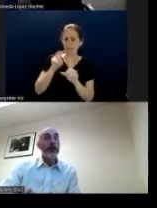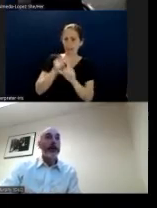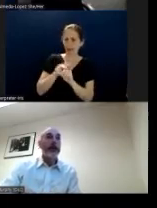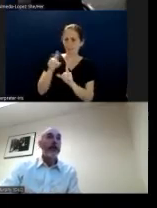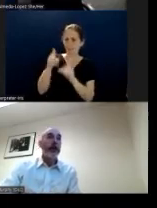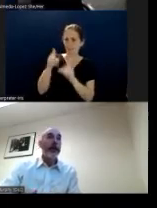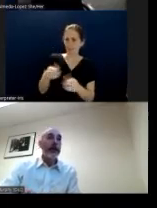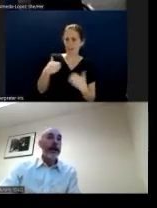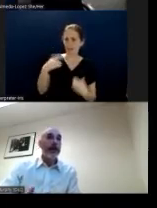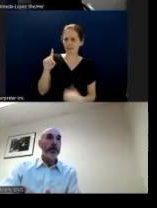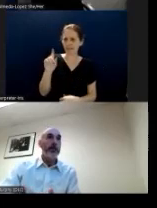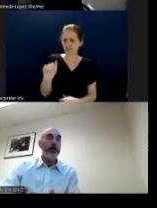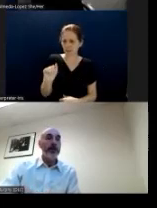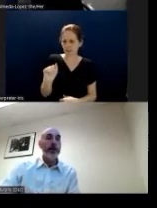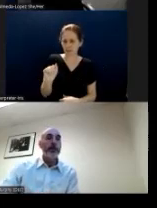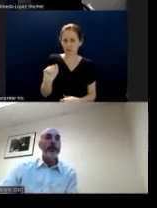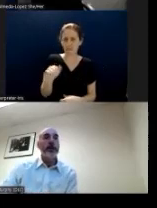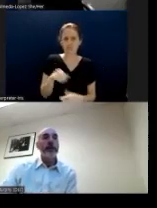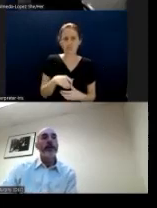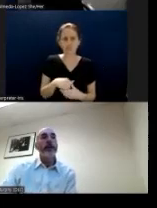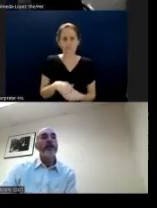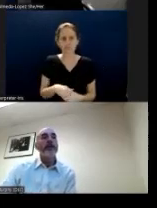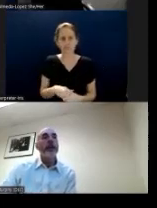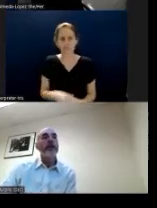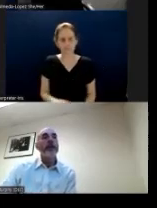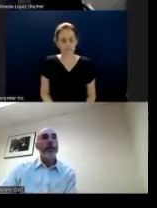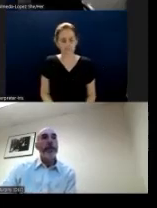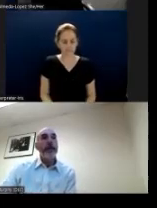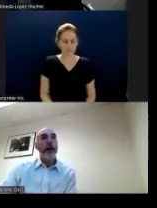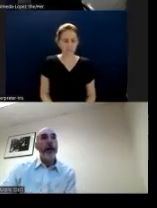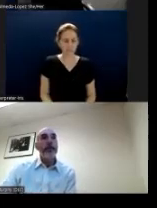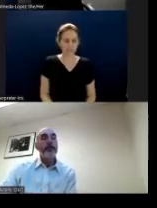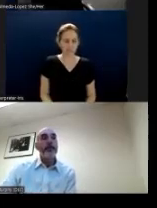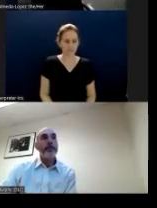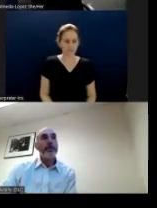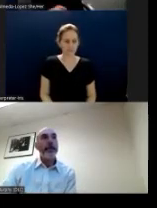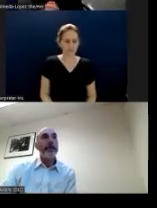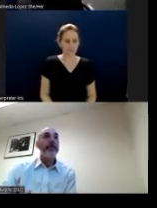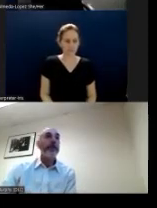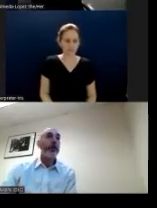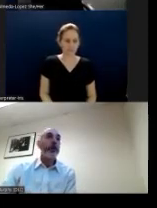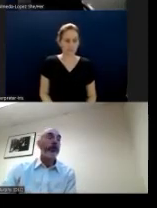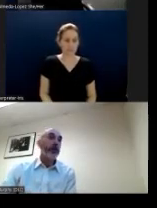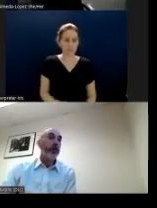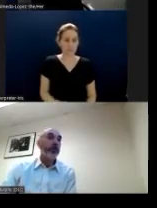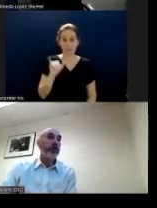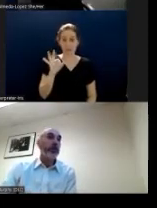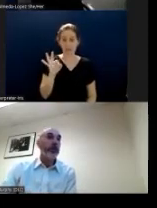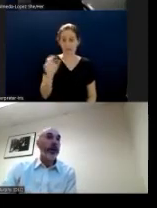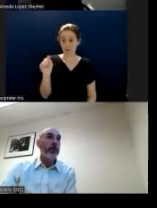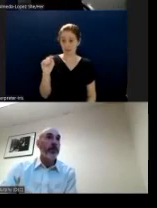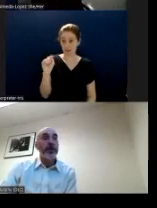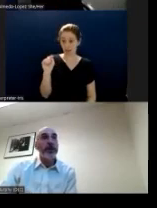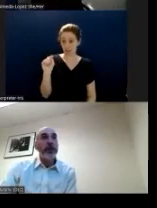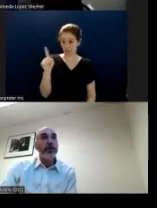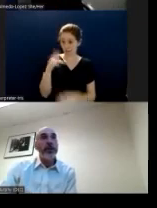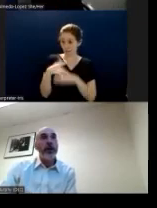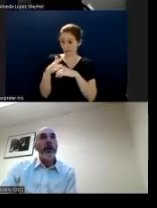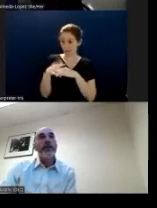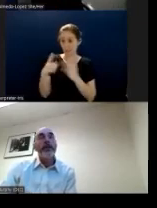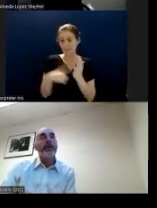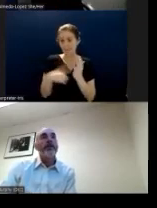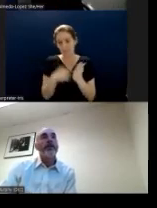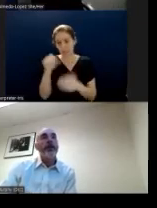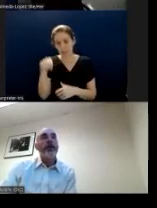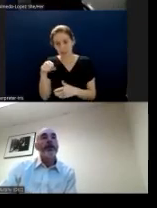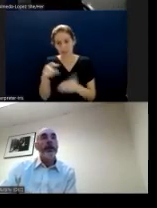disability might encounter if they're taking the same steps. If there are restrooms that are available, sometimes there are